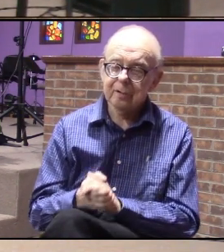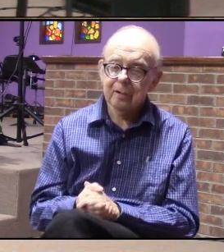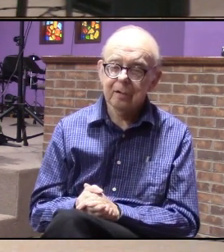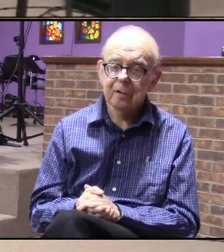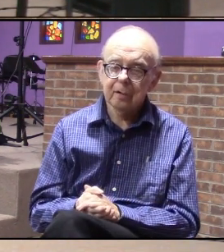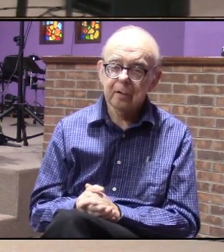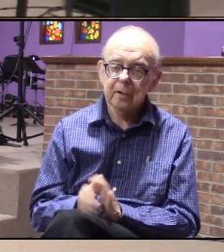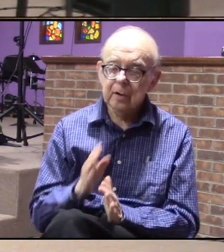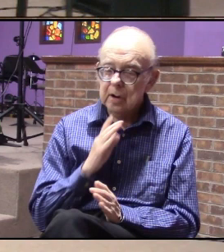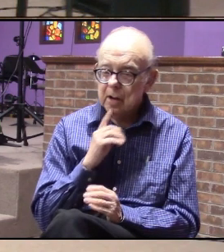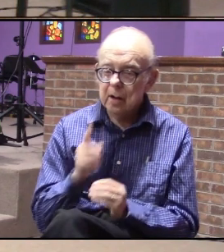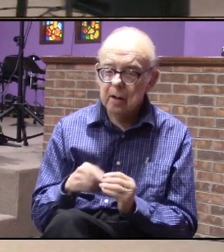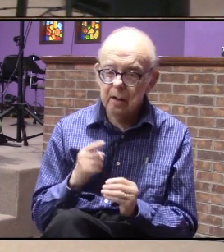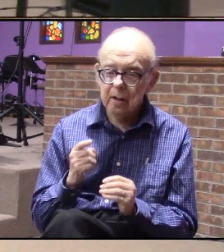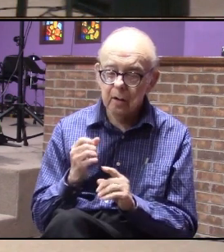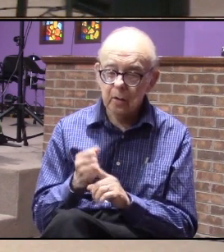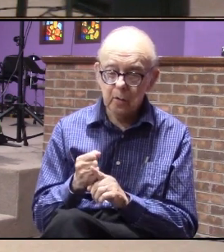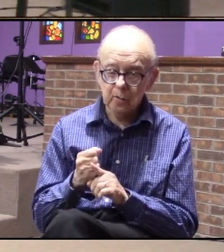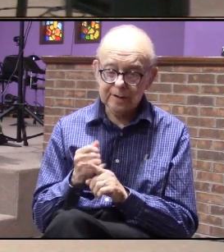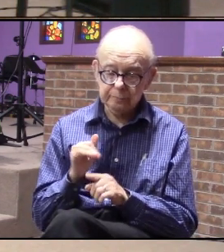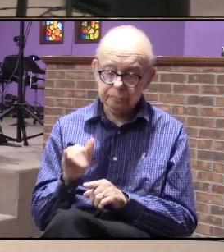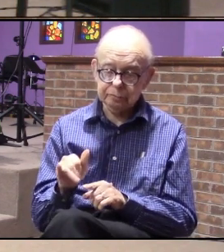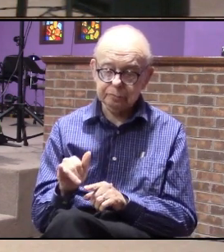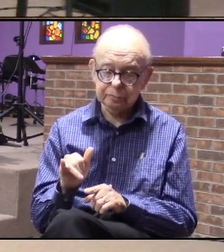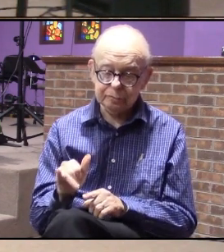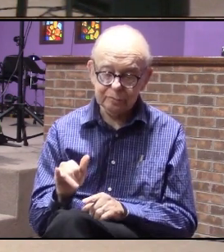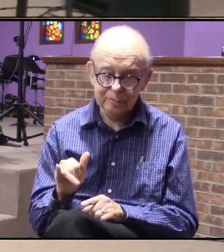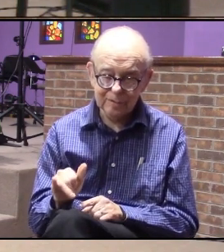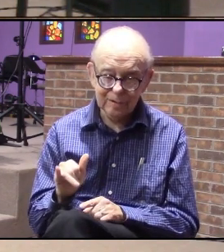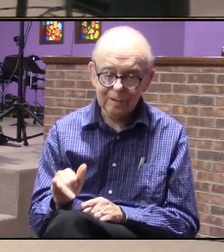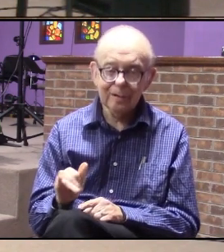You want to talk about holding steadfast?